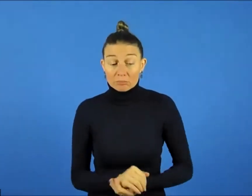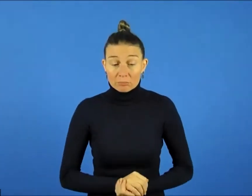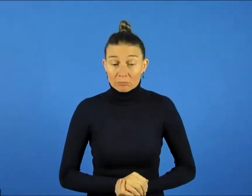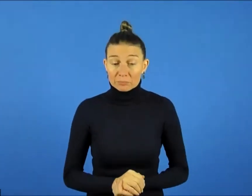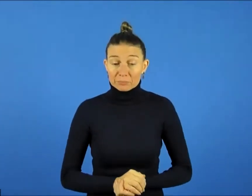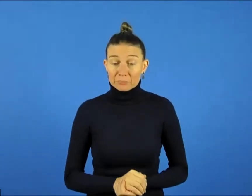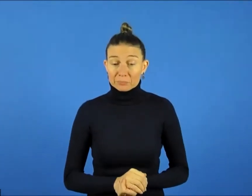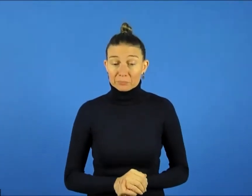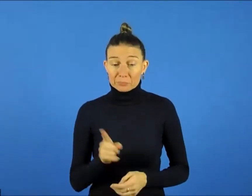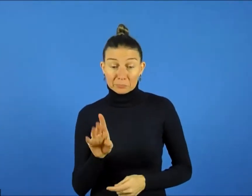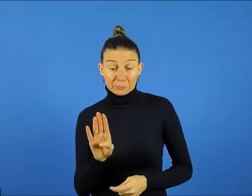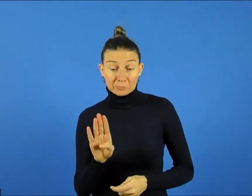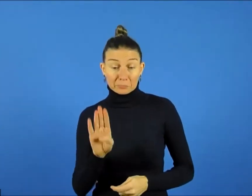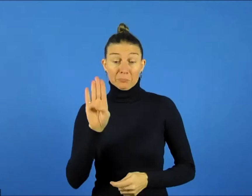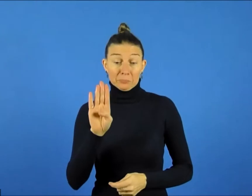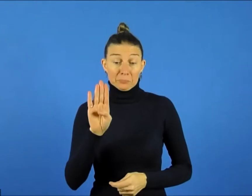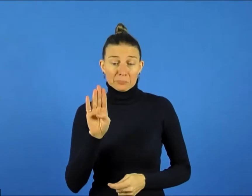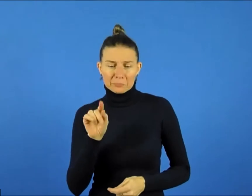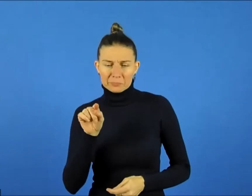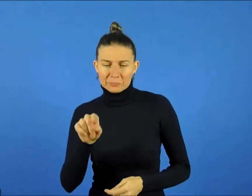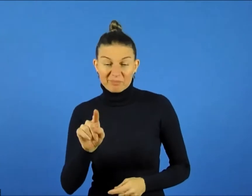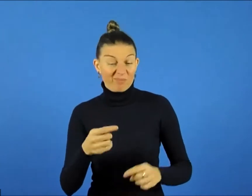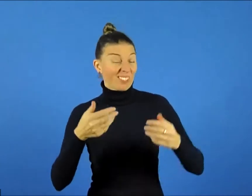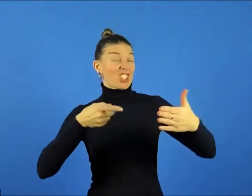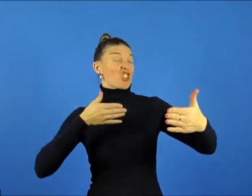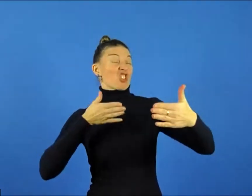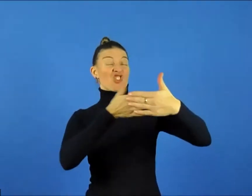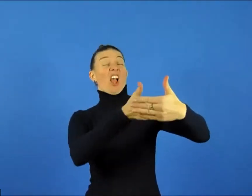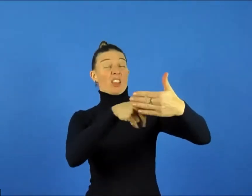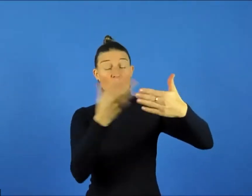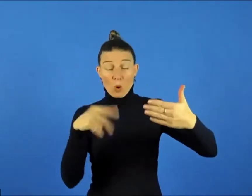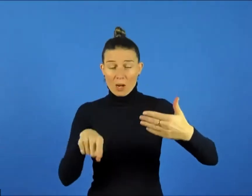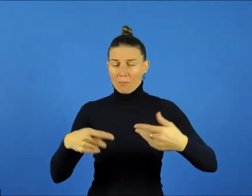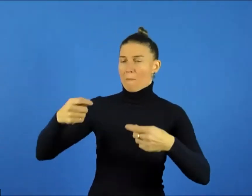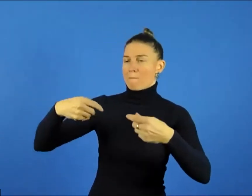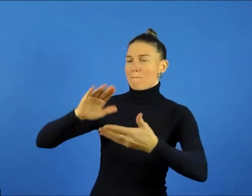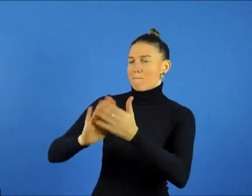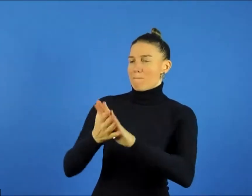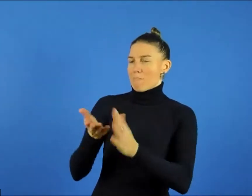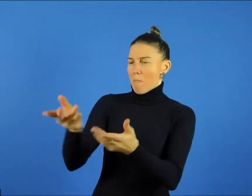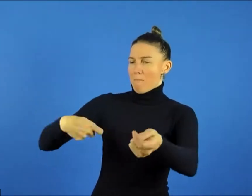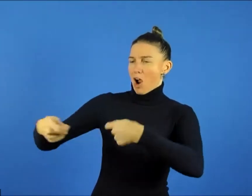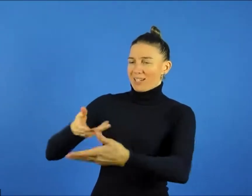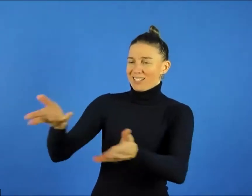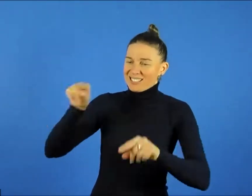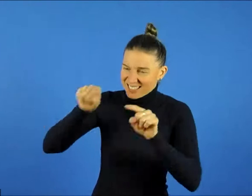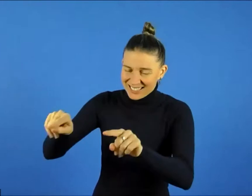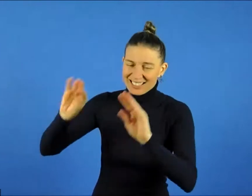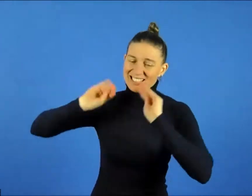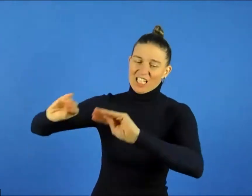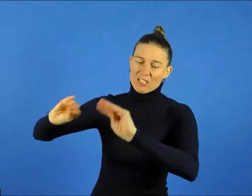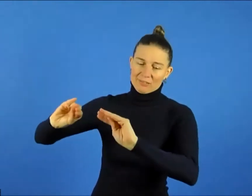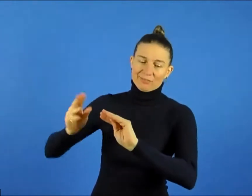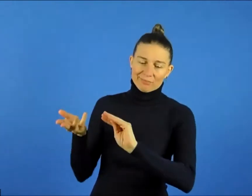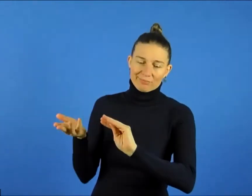Well, I would say the biggest challenge is to educate the market. They are not waiting for us. They